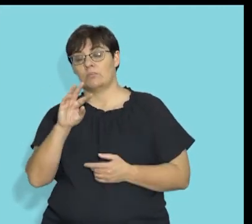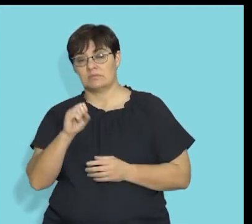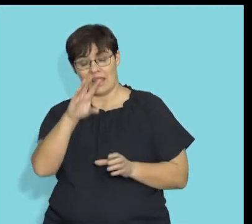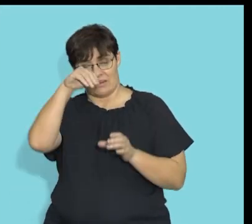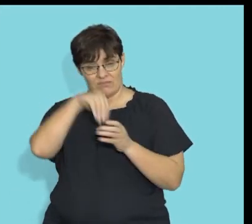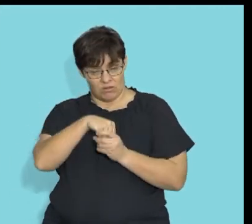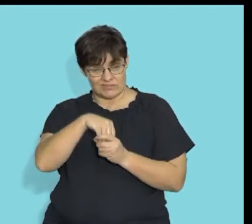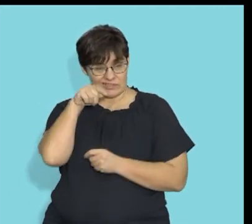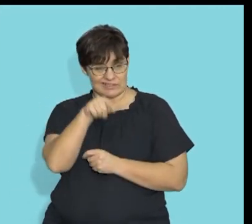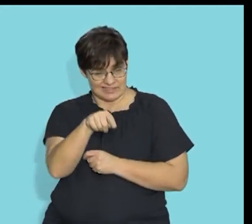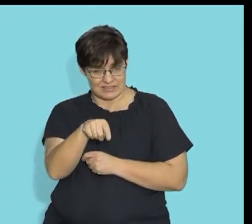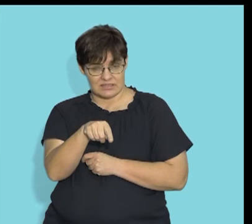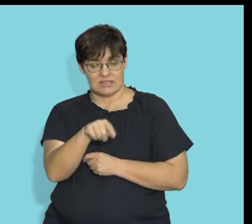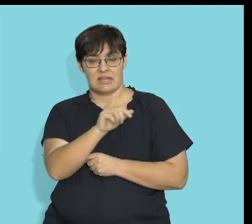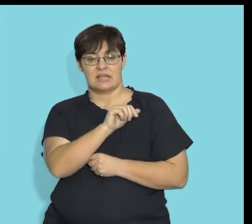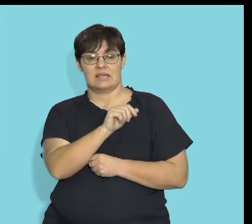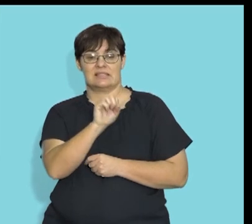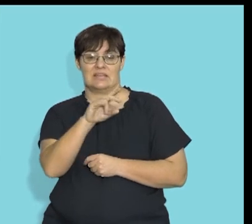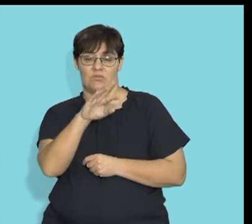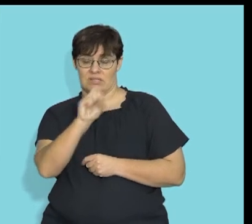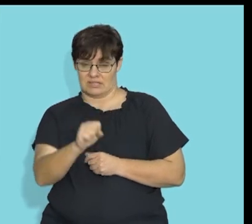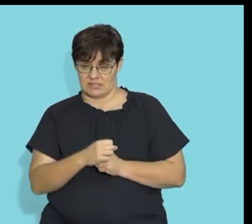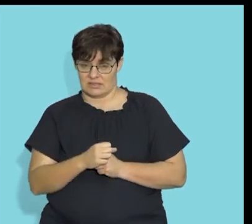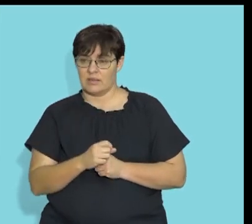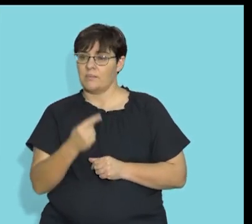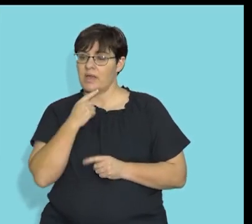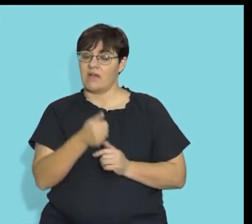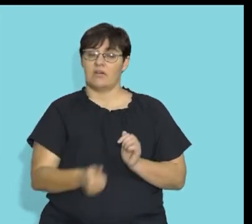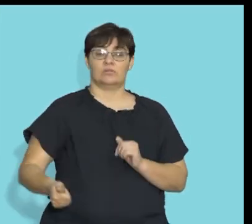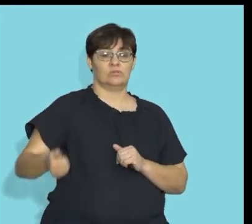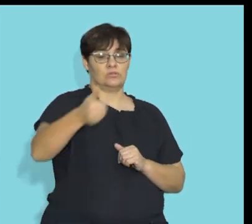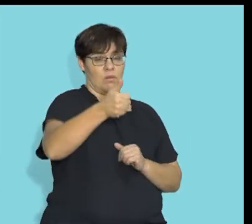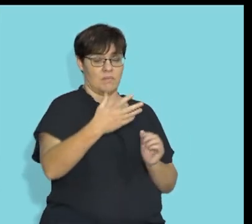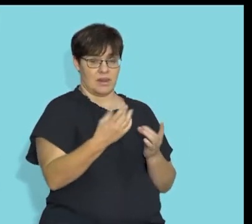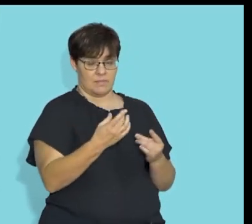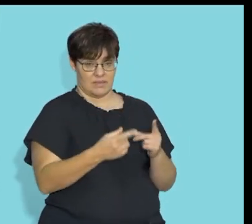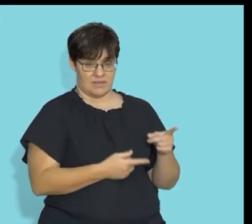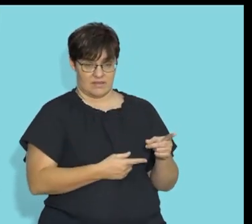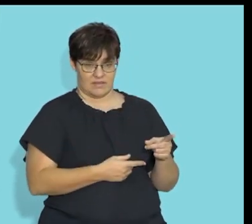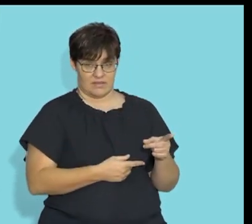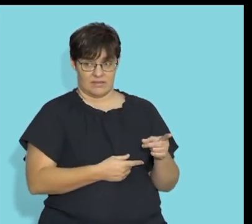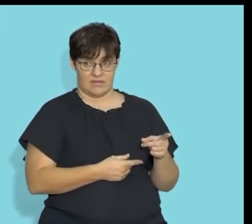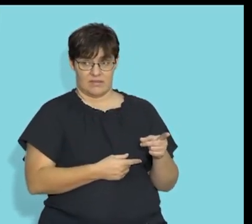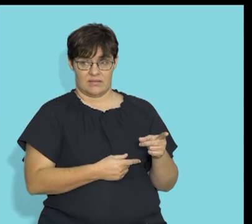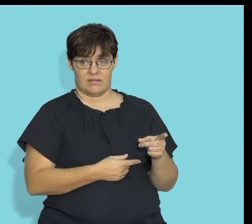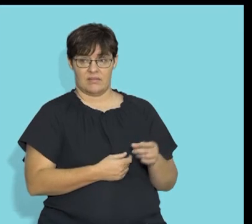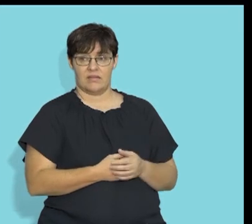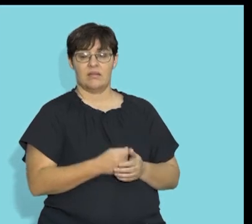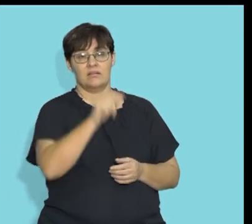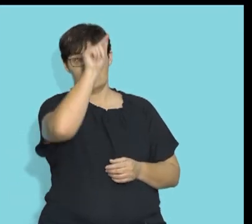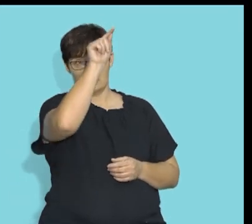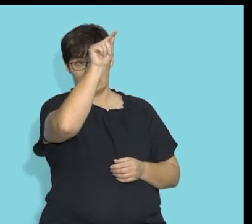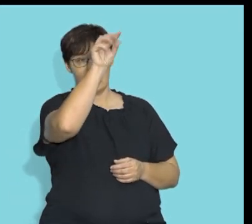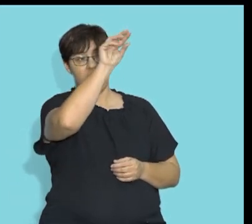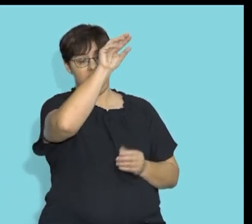number of terms involved in this actual series, I take the top number of the